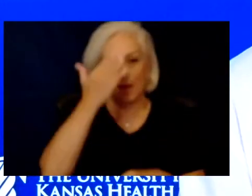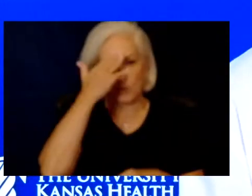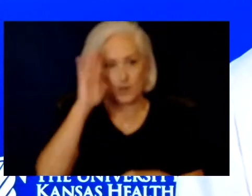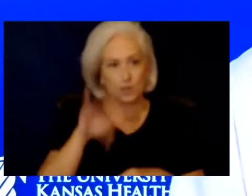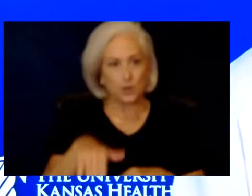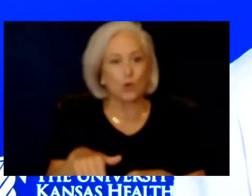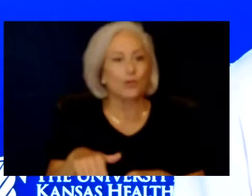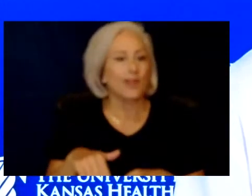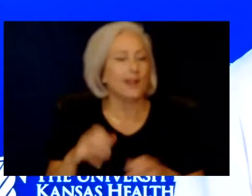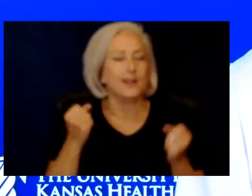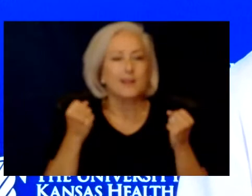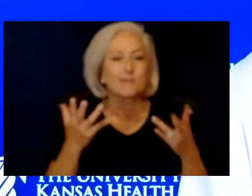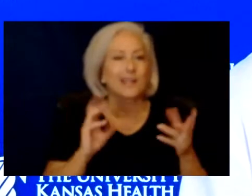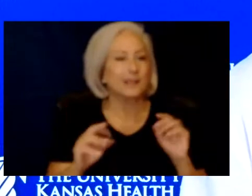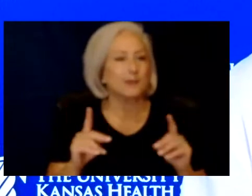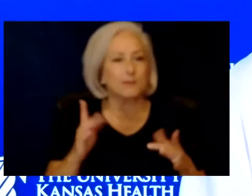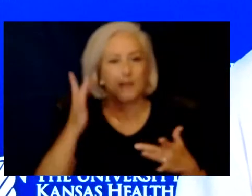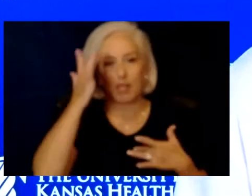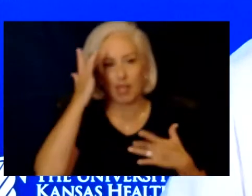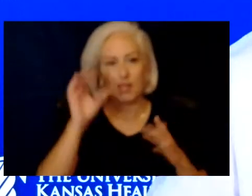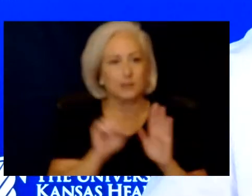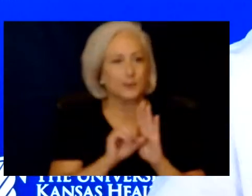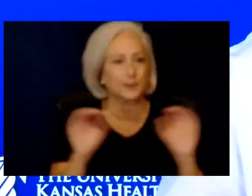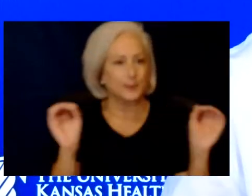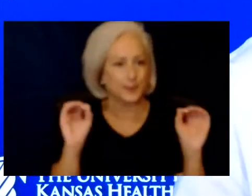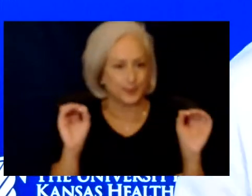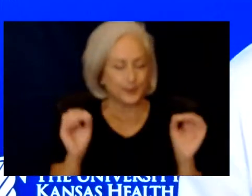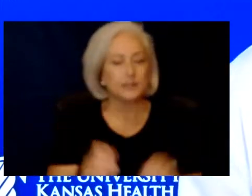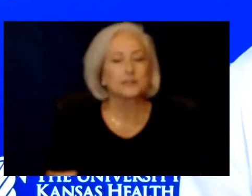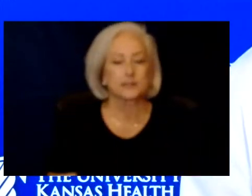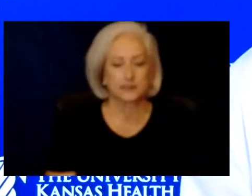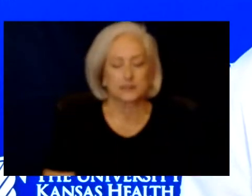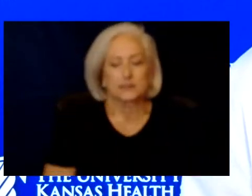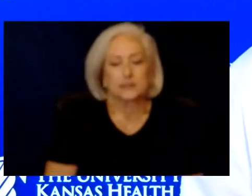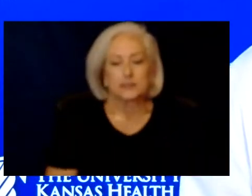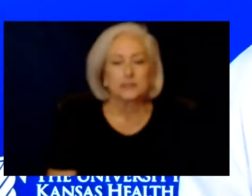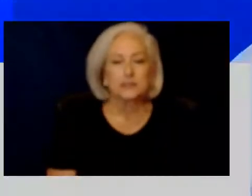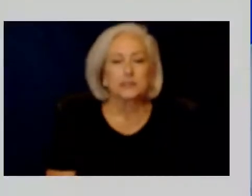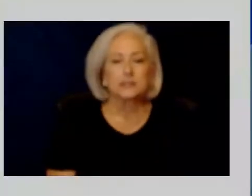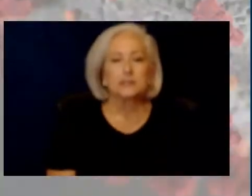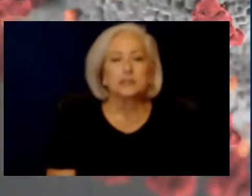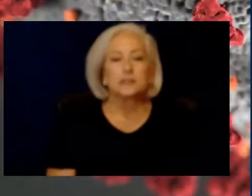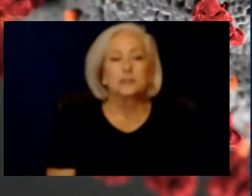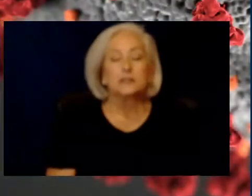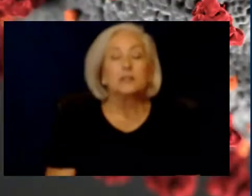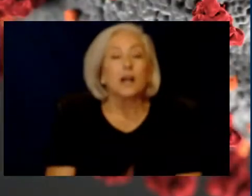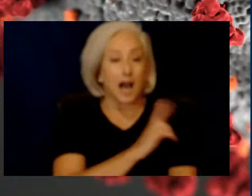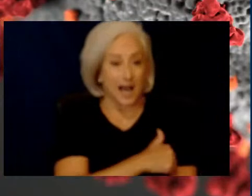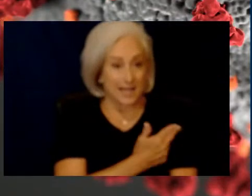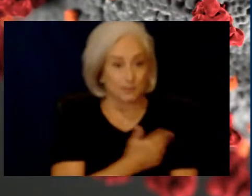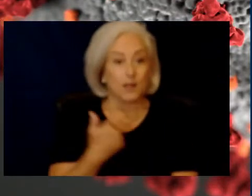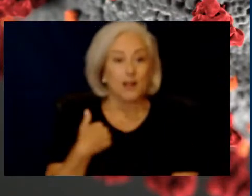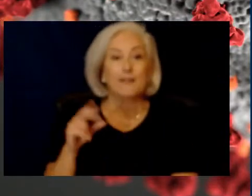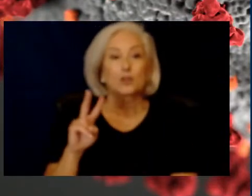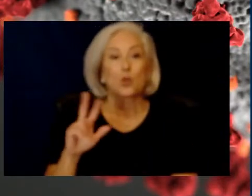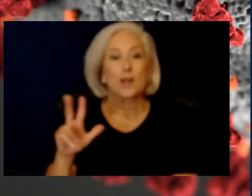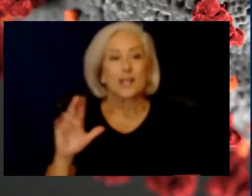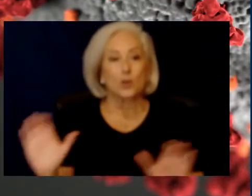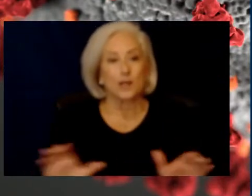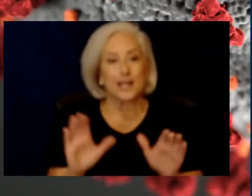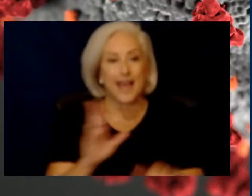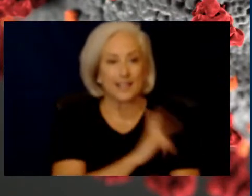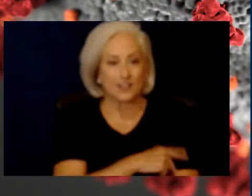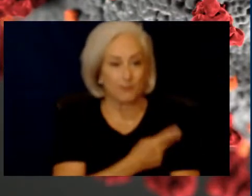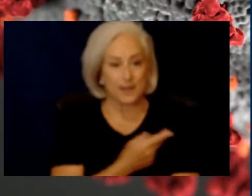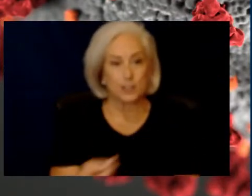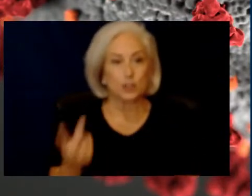have any symptoms at all. So that is a very good point. Actually in the hospital we have 23 active patients with 2 in the ICU,